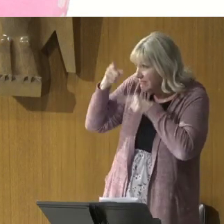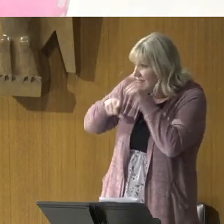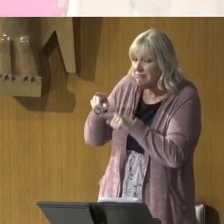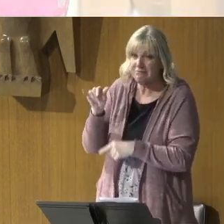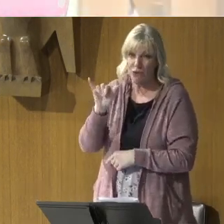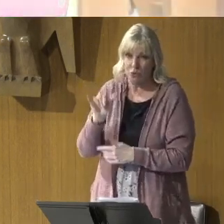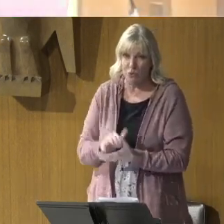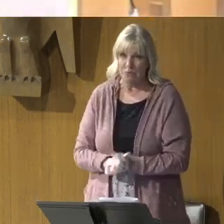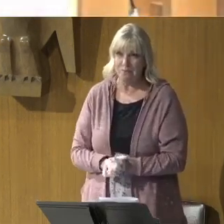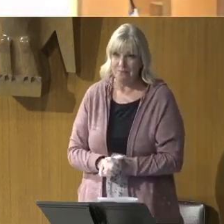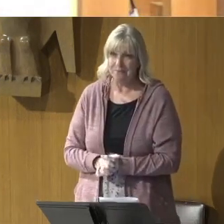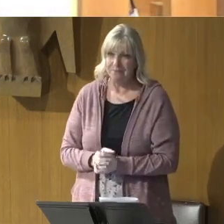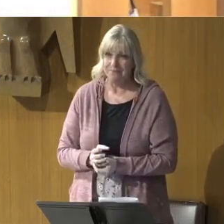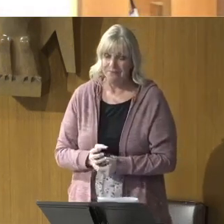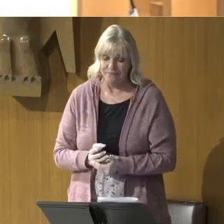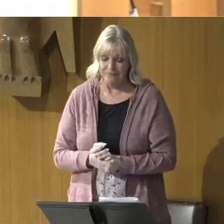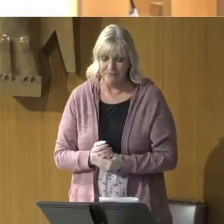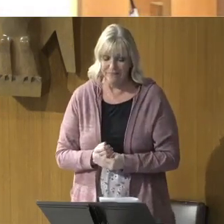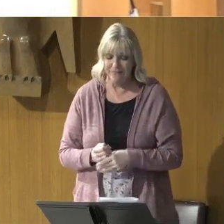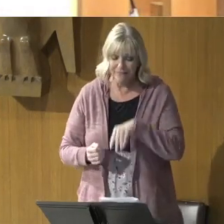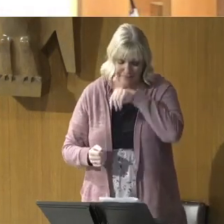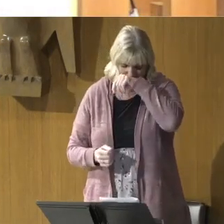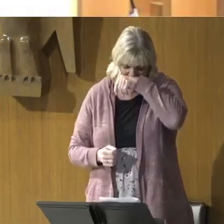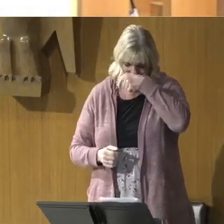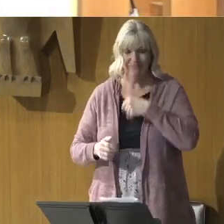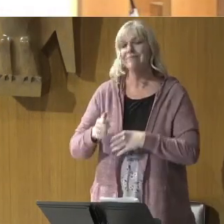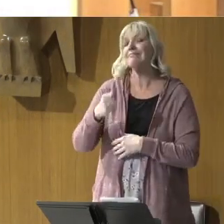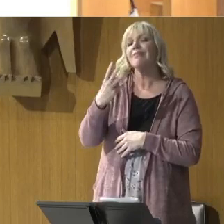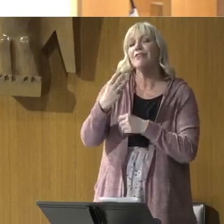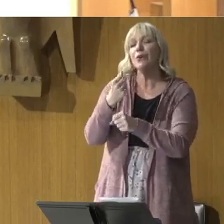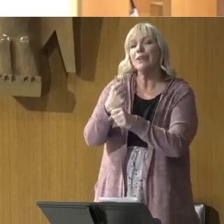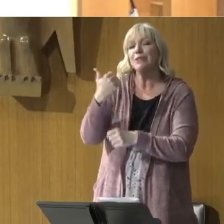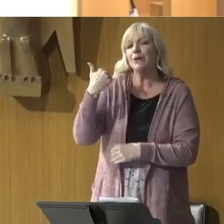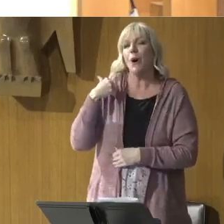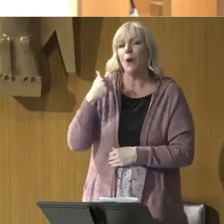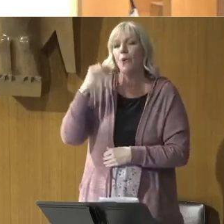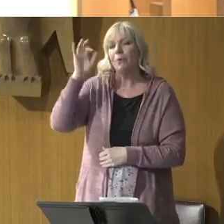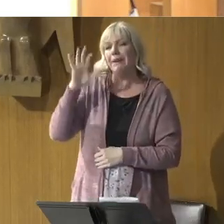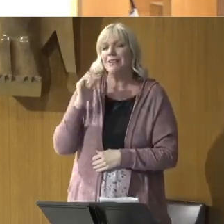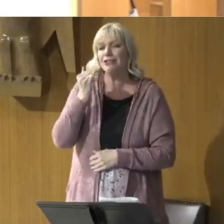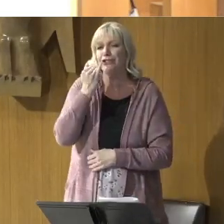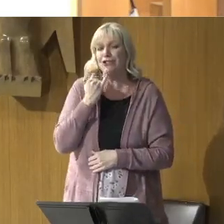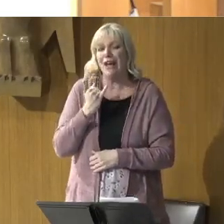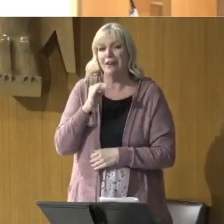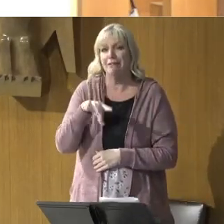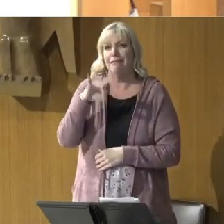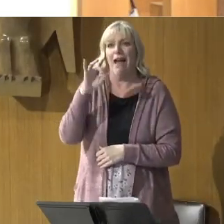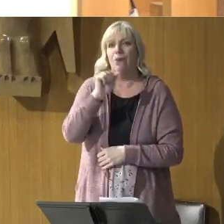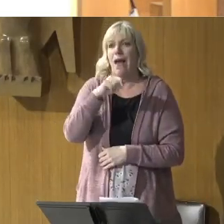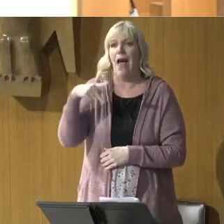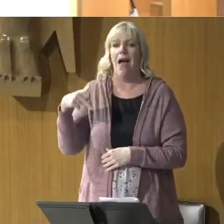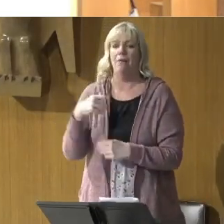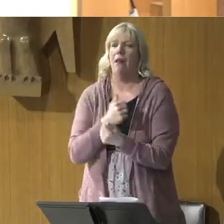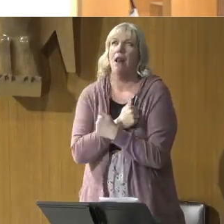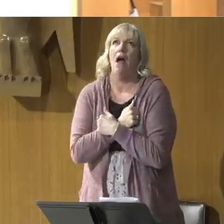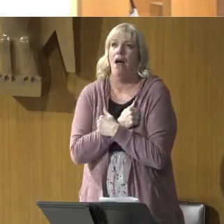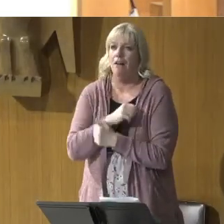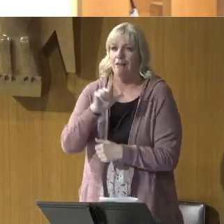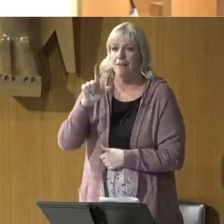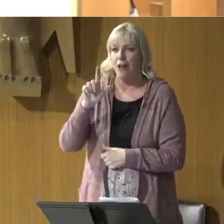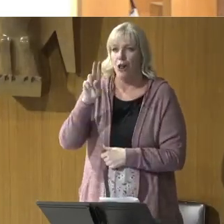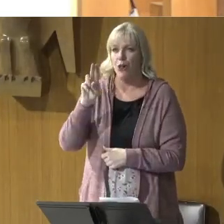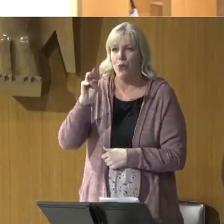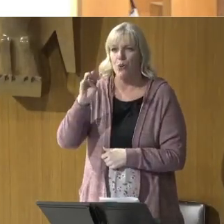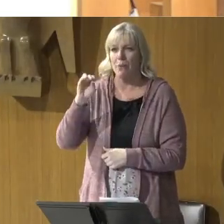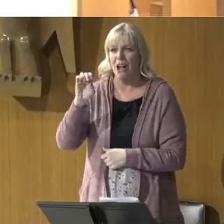A couple of years ago, Jen discovered an app called Lumosity that she fell in love with. Each day she